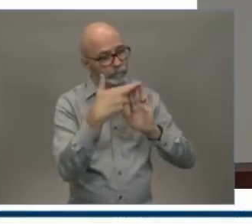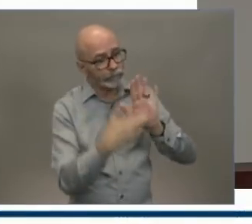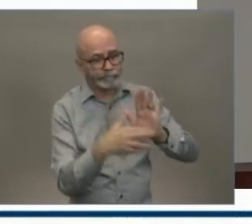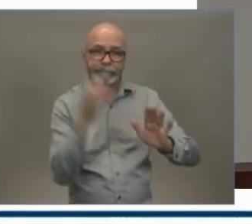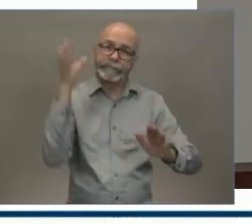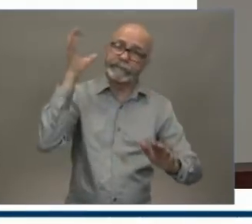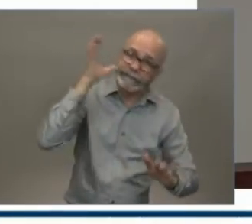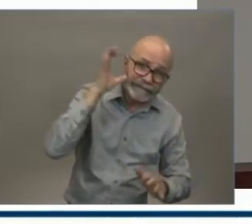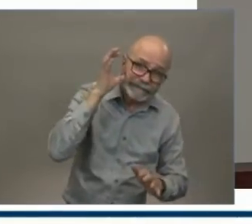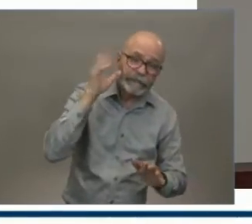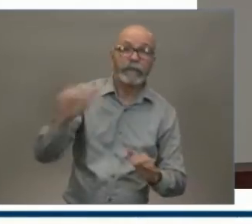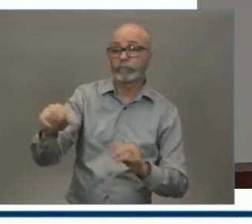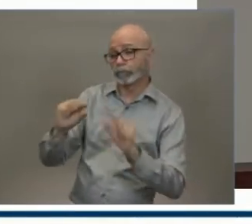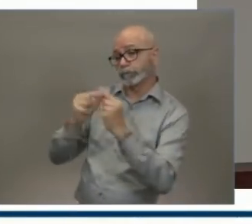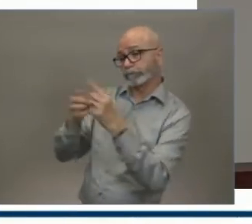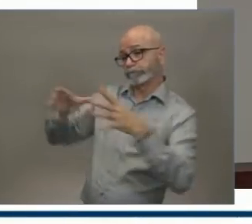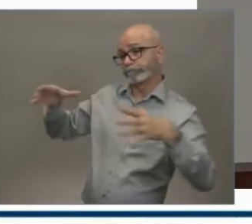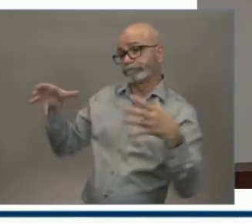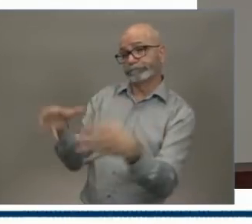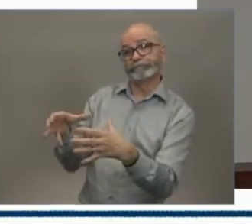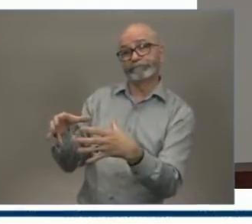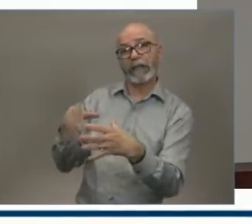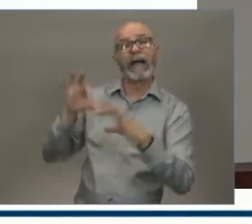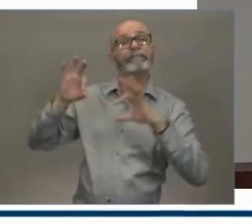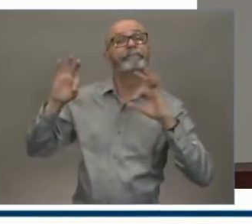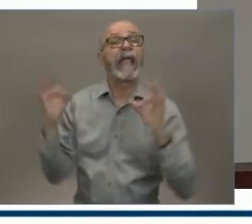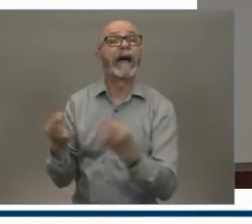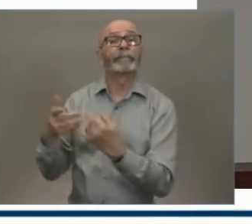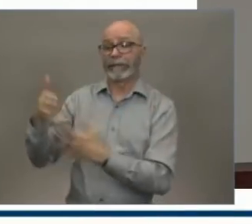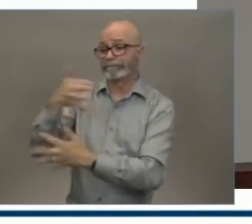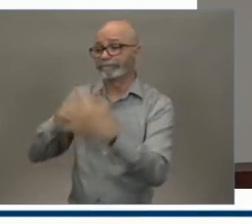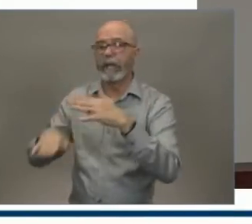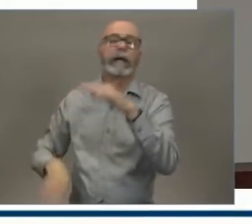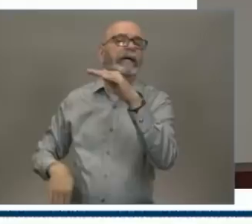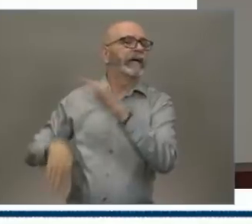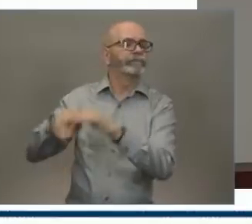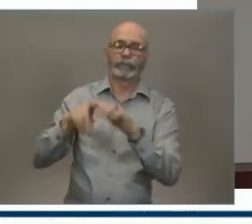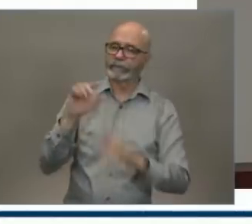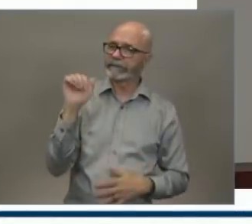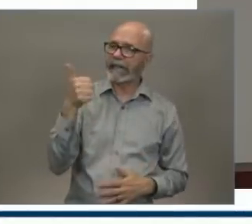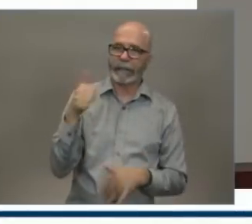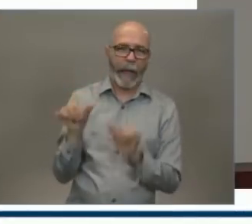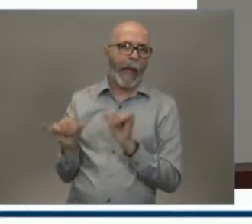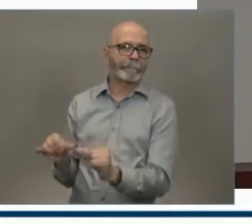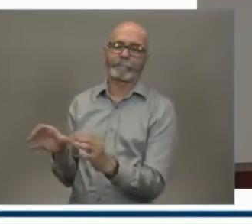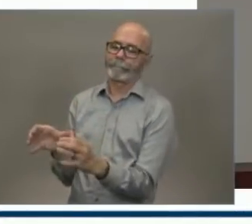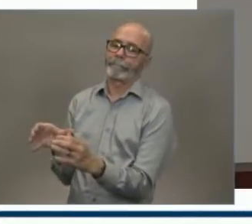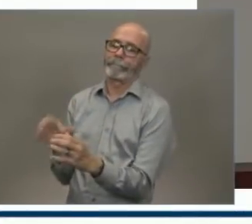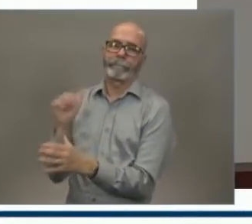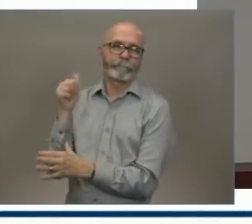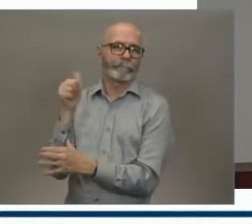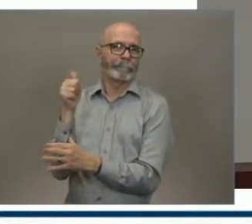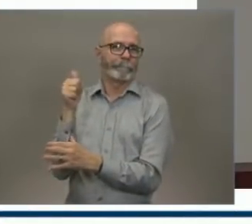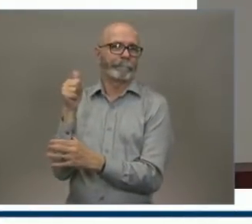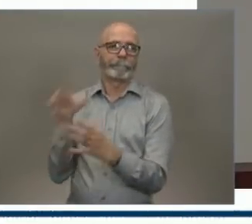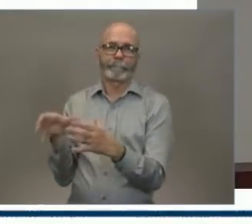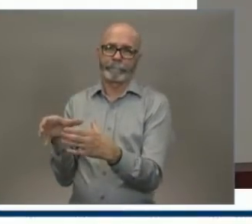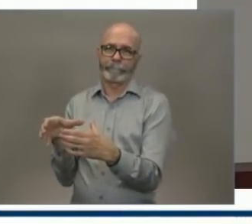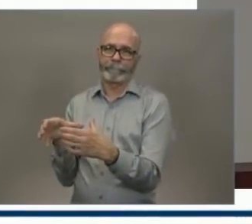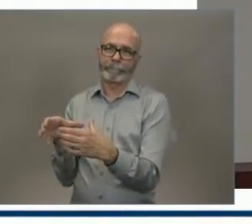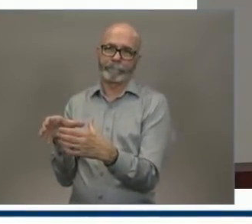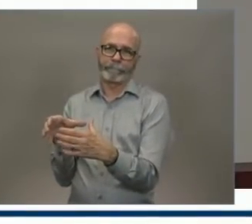10 people in family and social gatherings. The only type beyond those households, family and